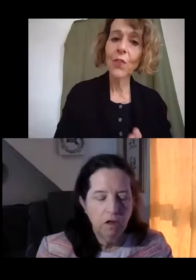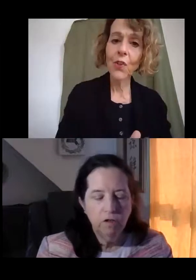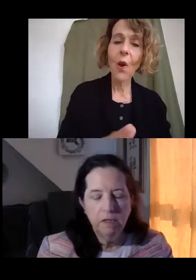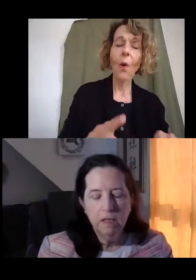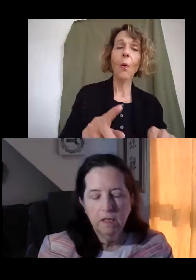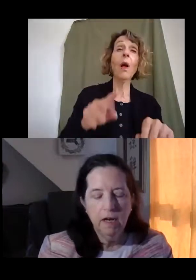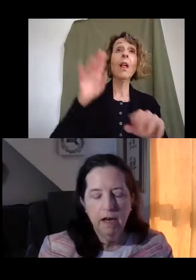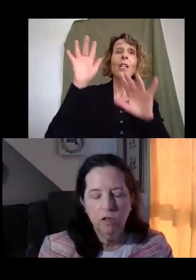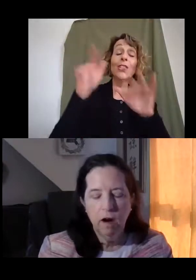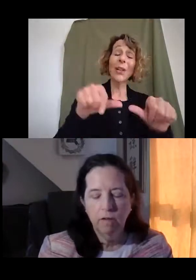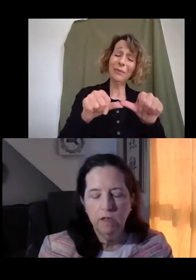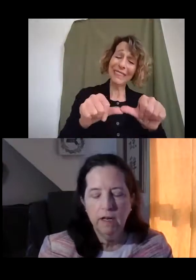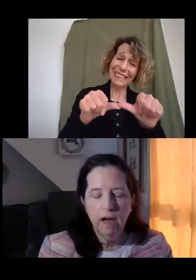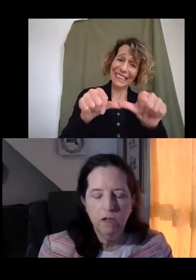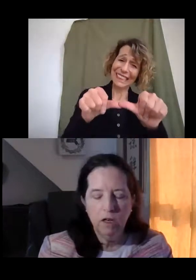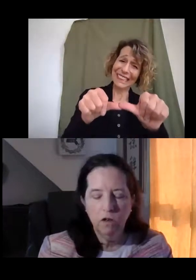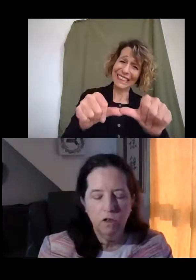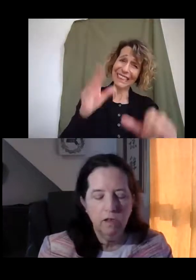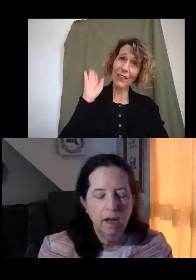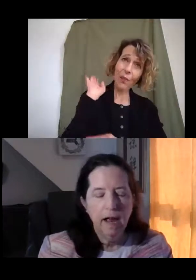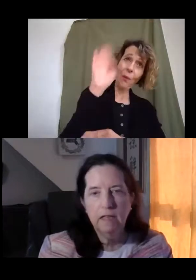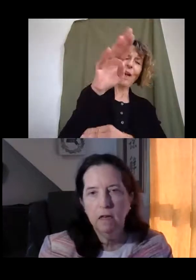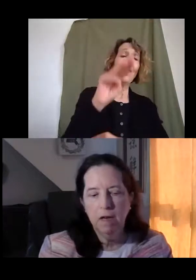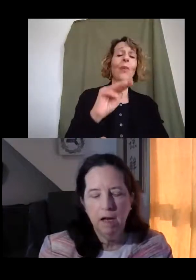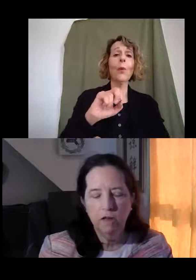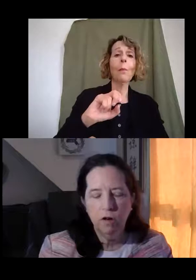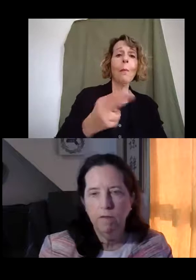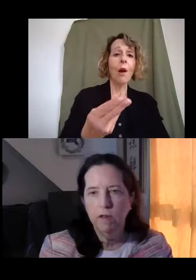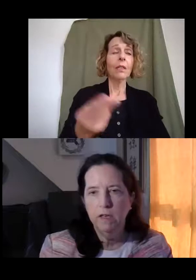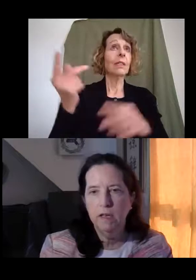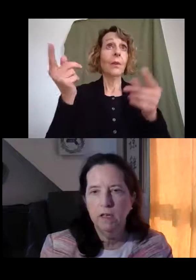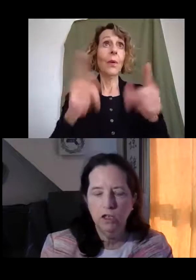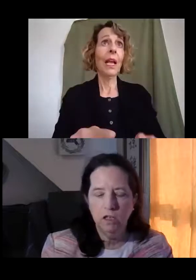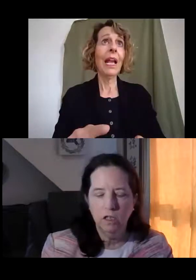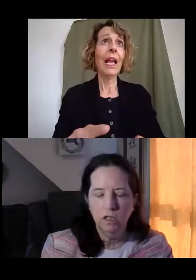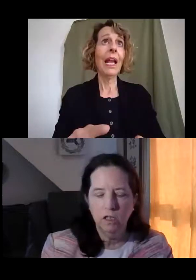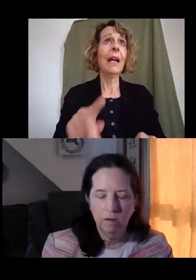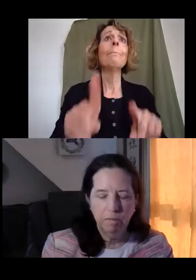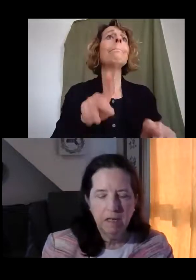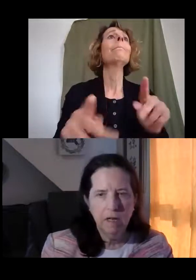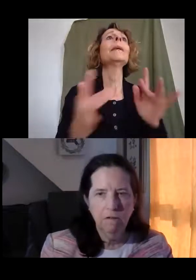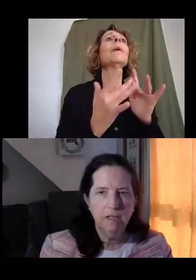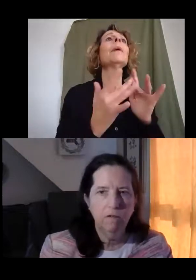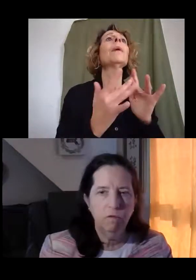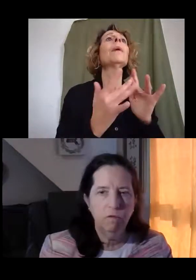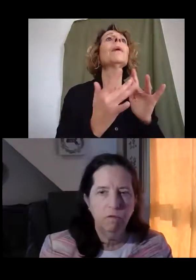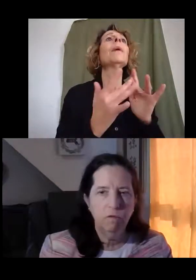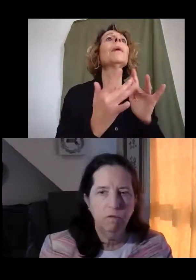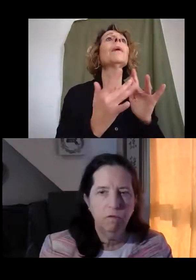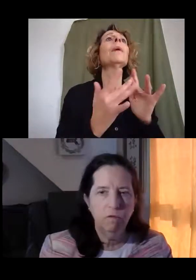phone calls from seasoned cane travelers and guide dog users asking me how to travel in these conditions, because none of us